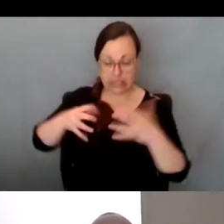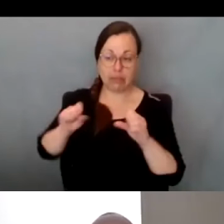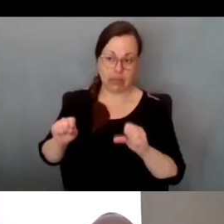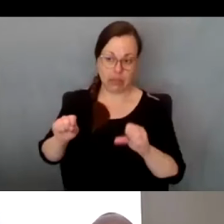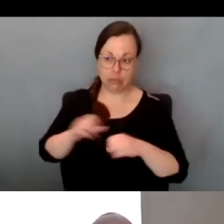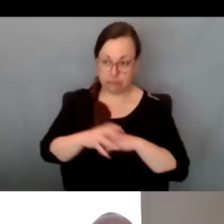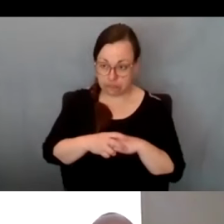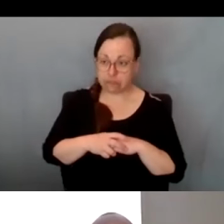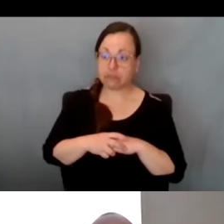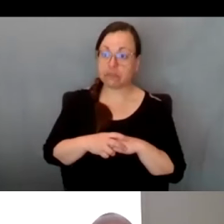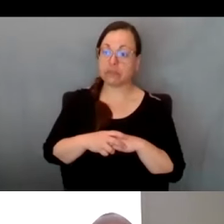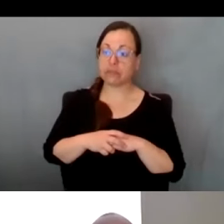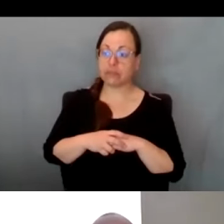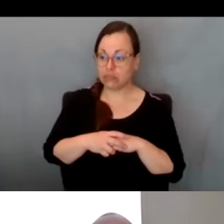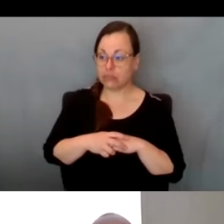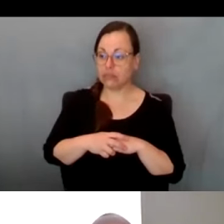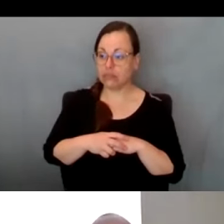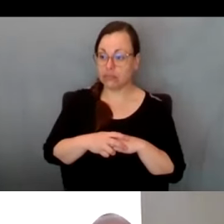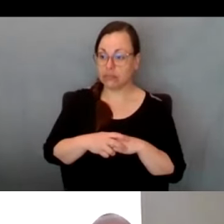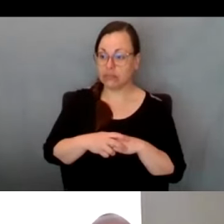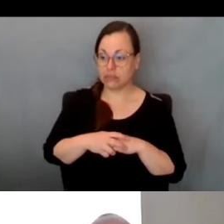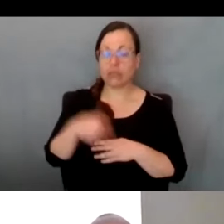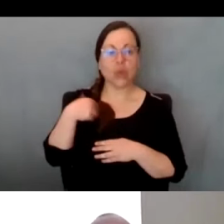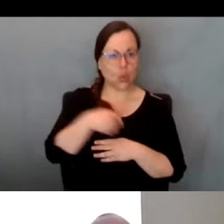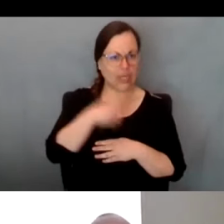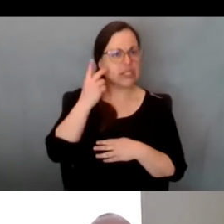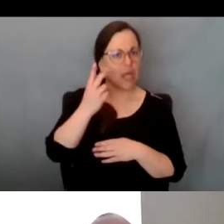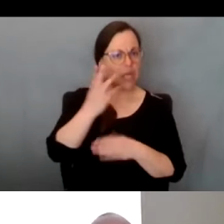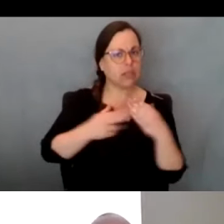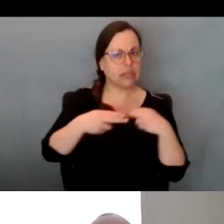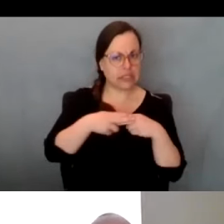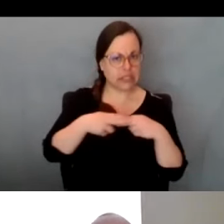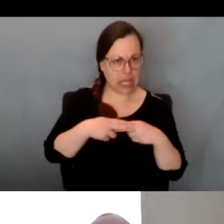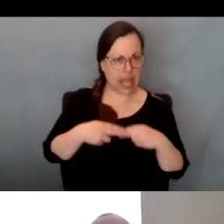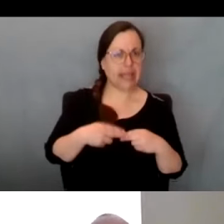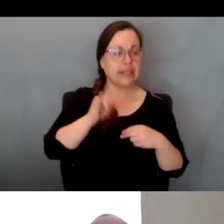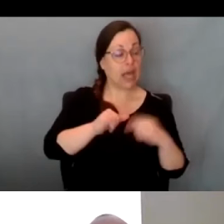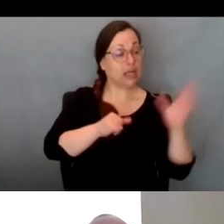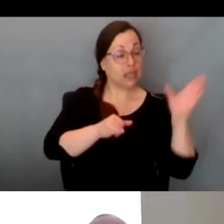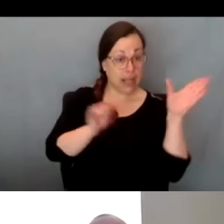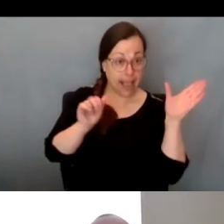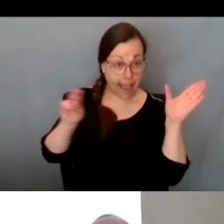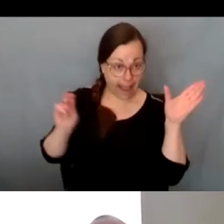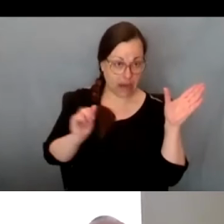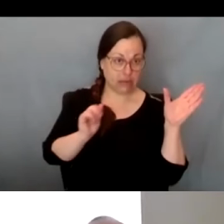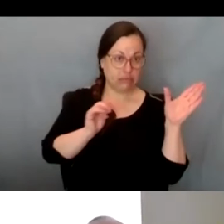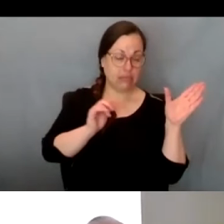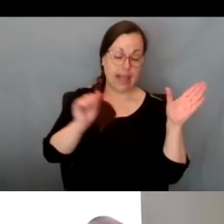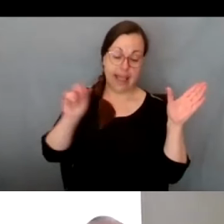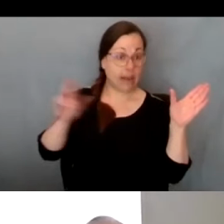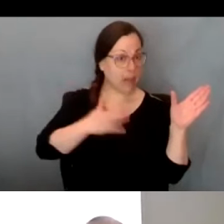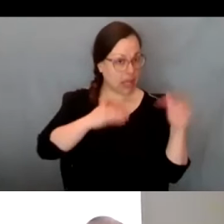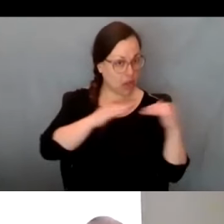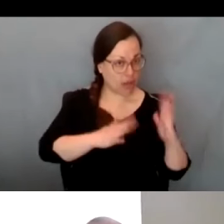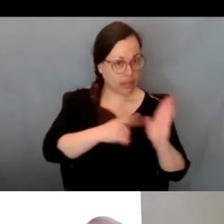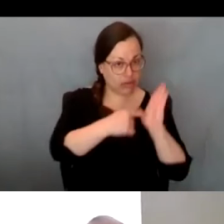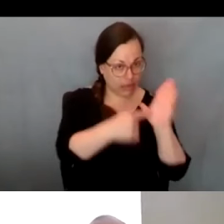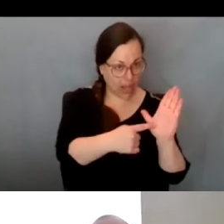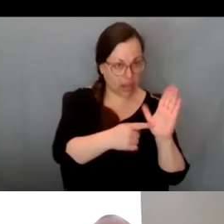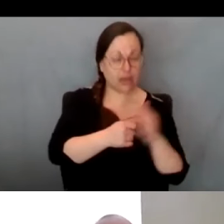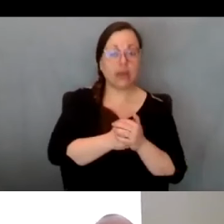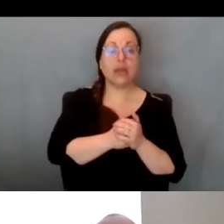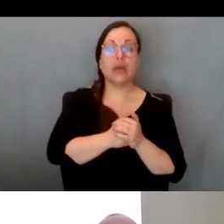much a similar slide that was presented by my colleague Anne Lindstrad, but we've tried now to